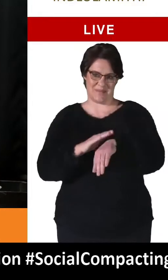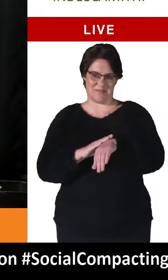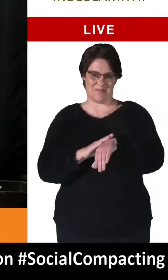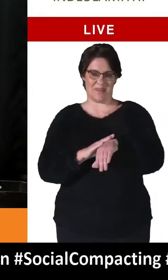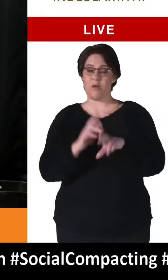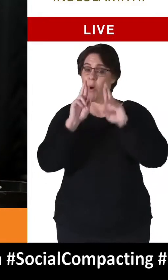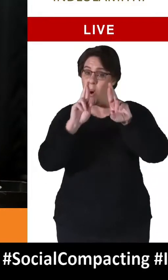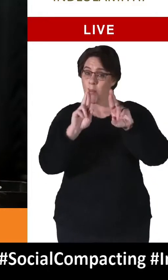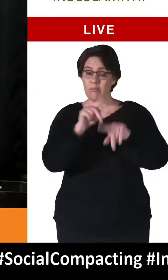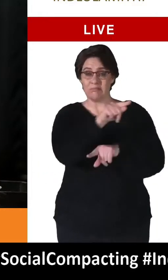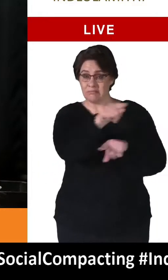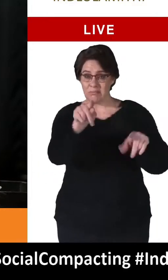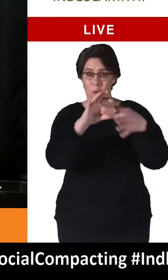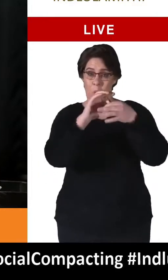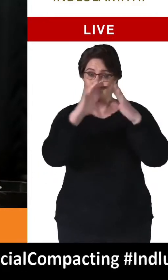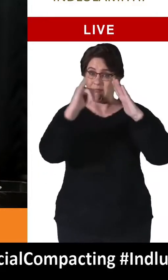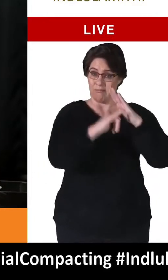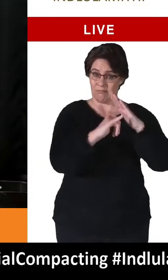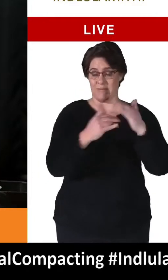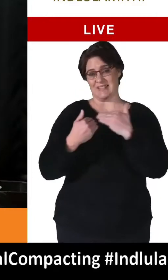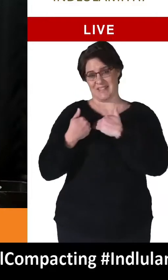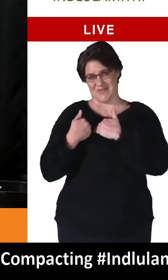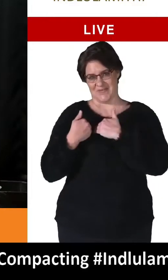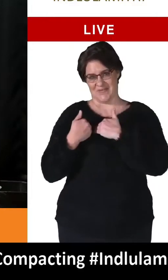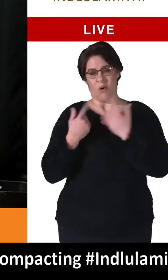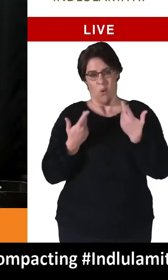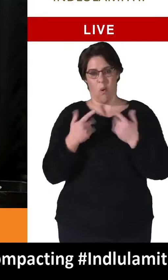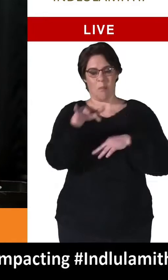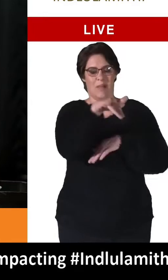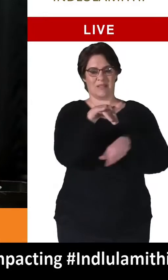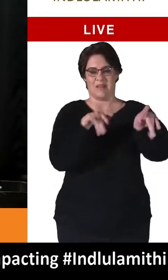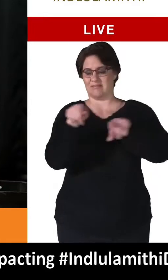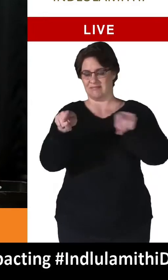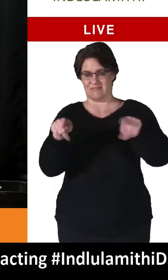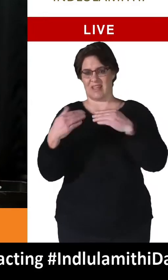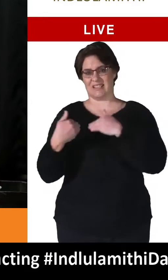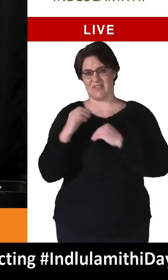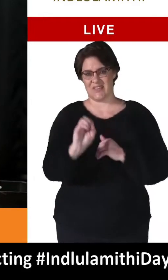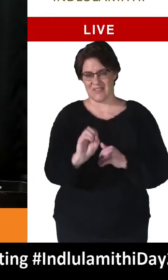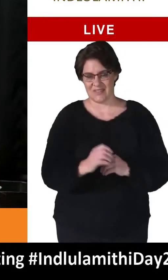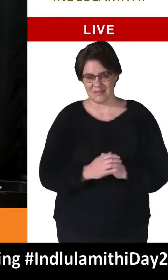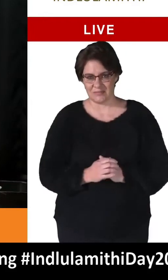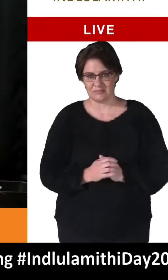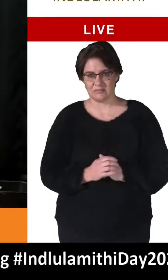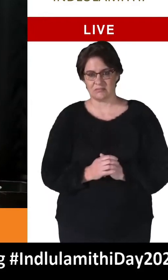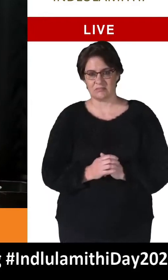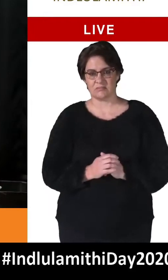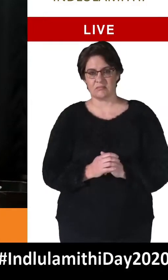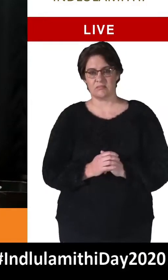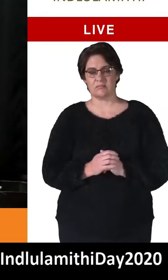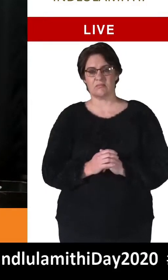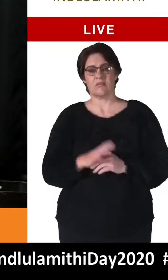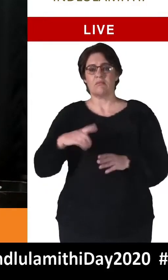are all safe and well in your various places. The overall impact of